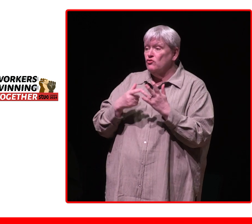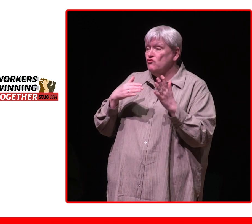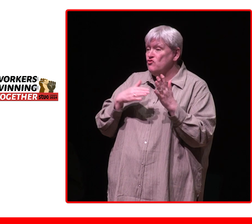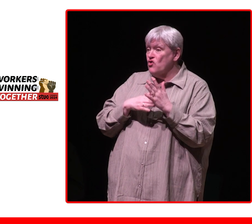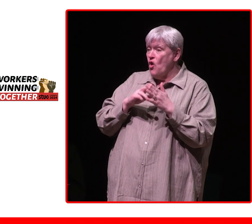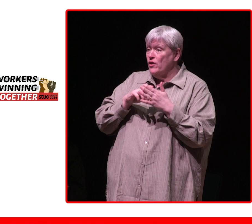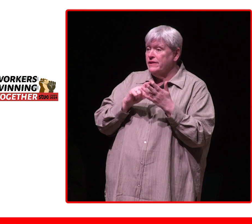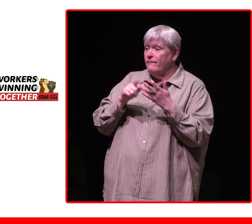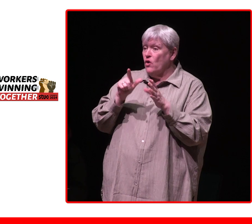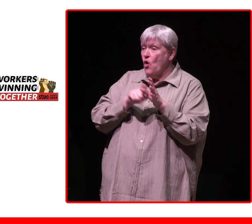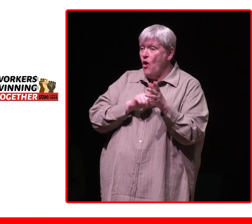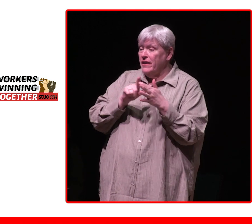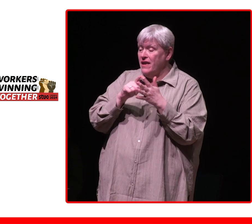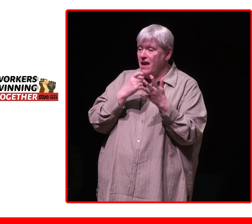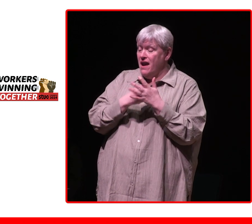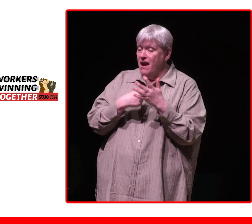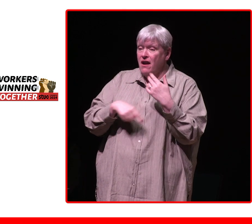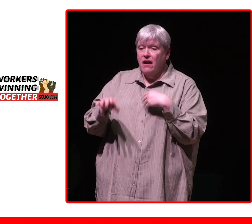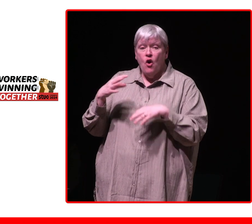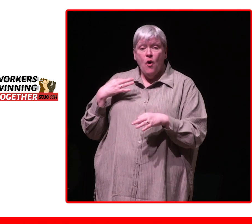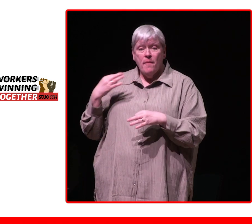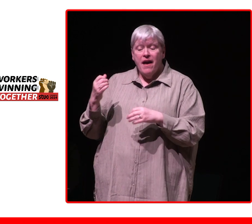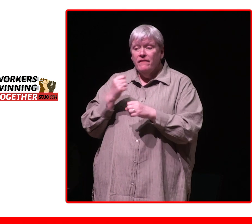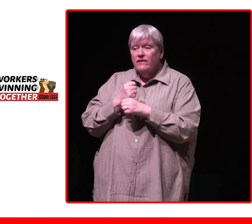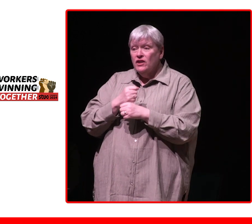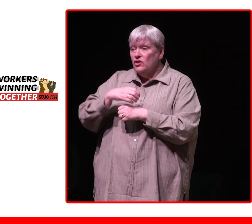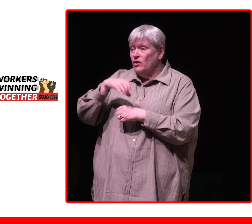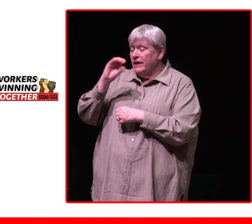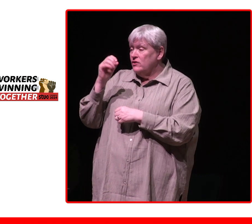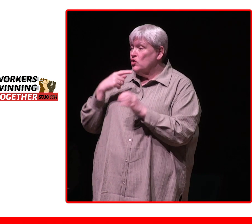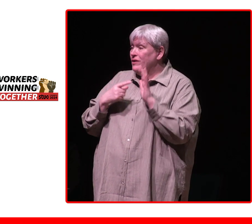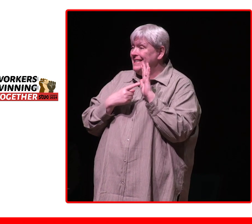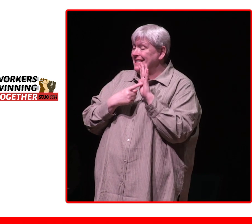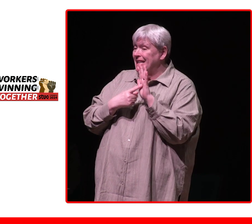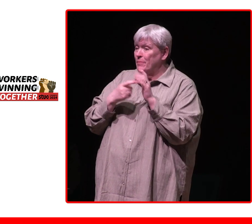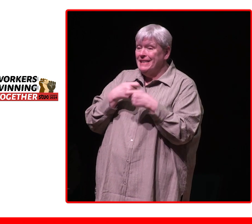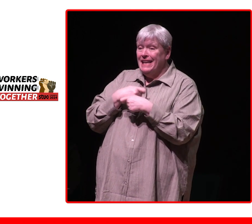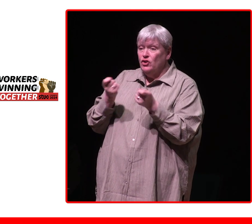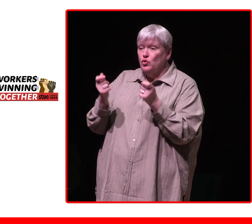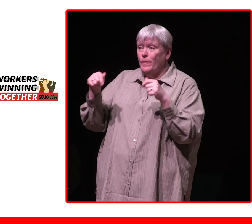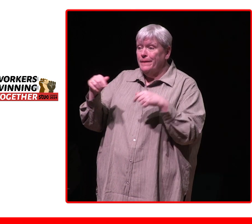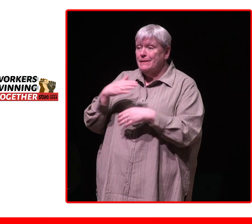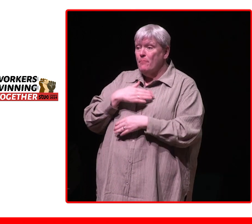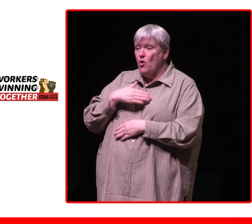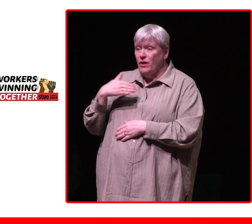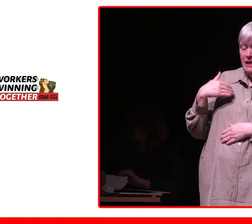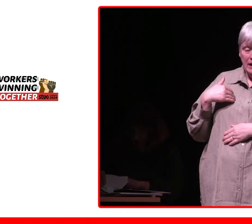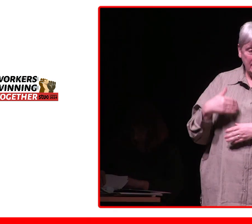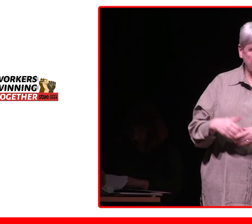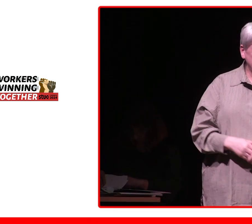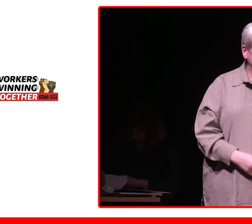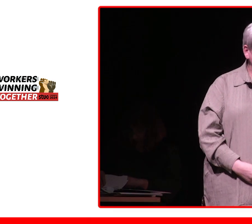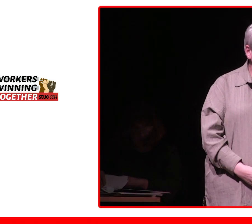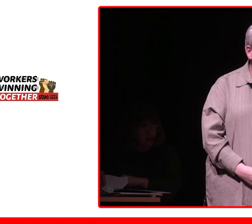of the General Council to speak to the statement that was issued this morning.